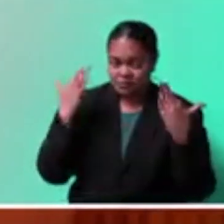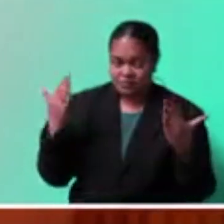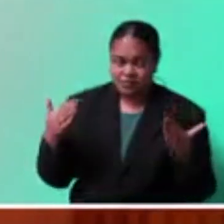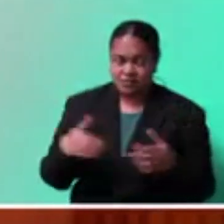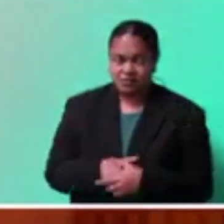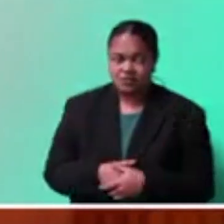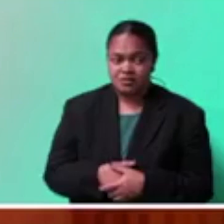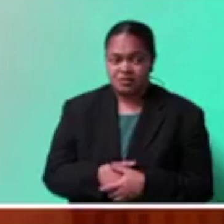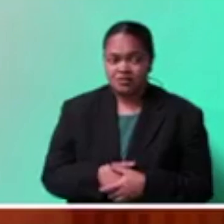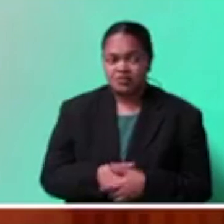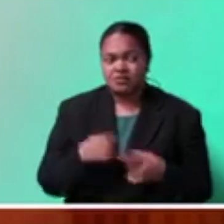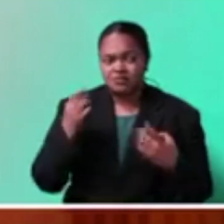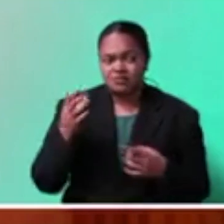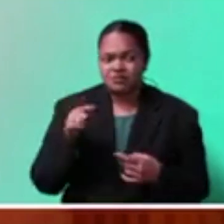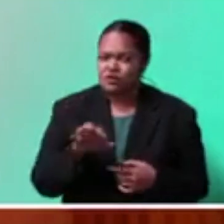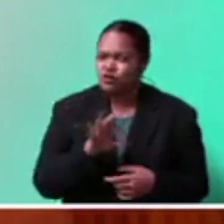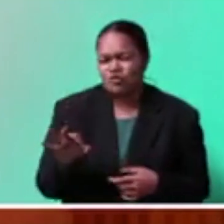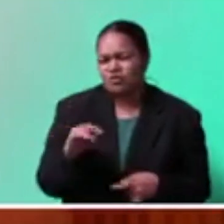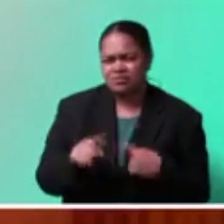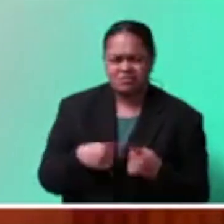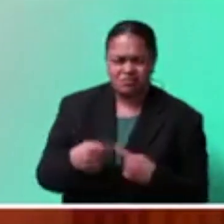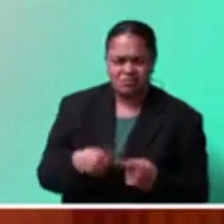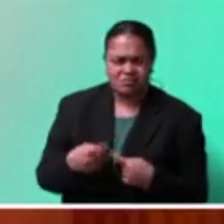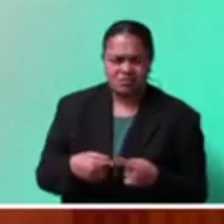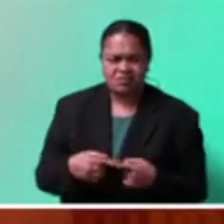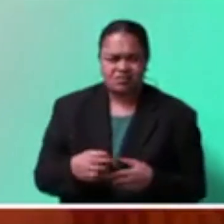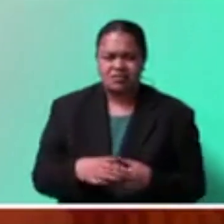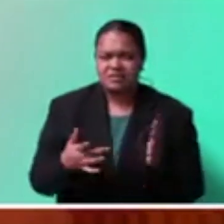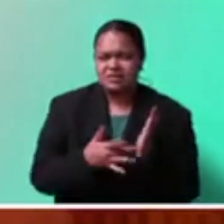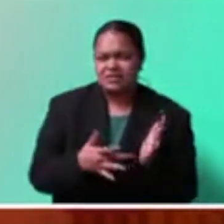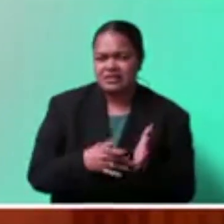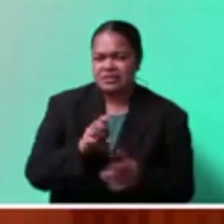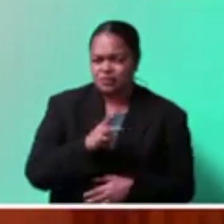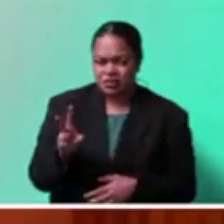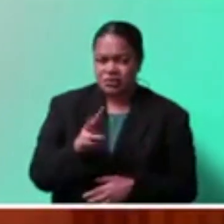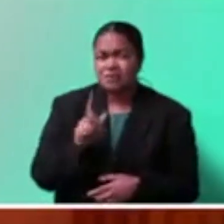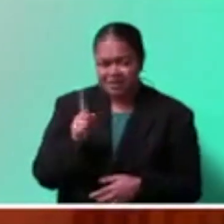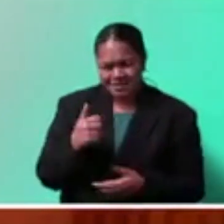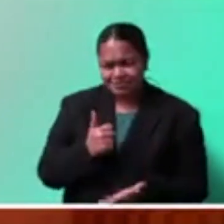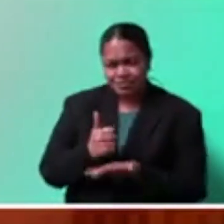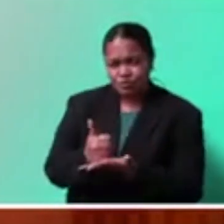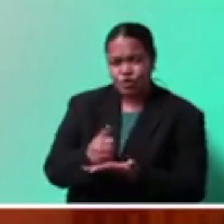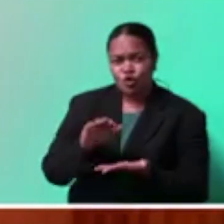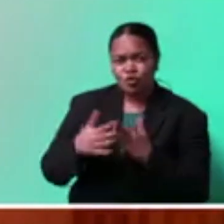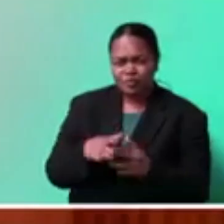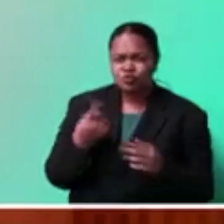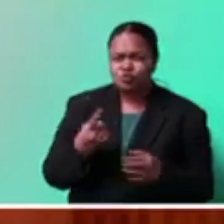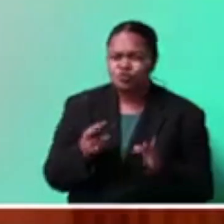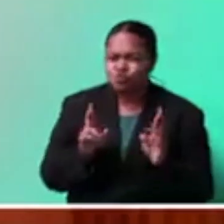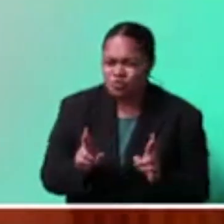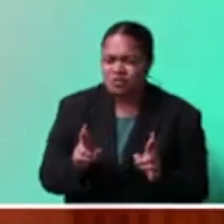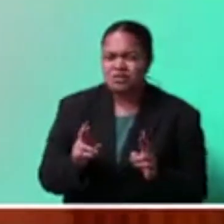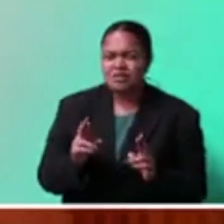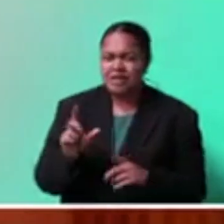sharing information, it's not just about the technical terms, but we also support communities who wish to access